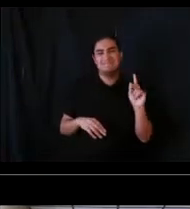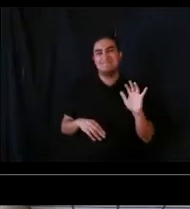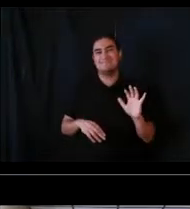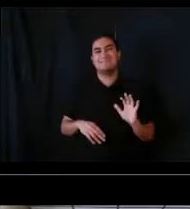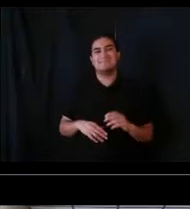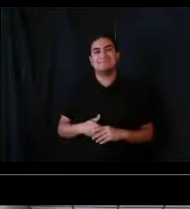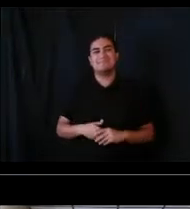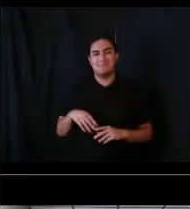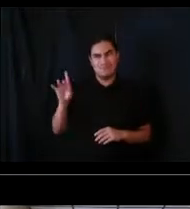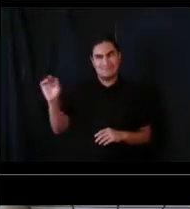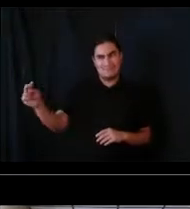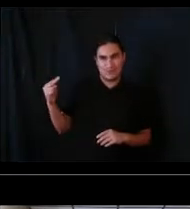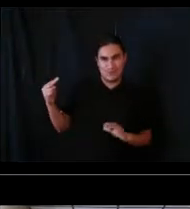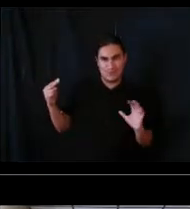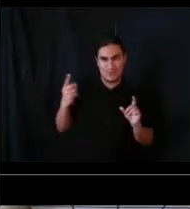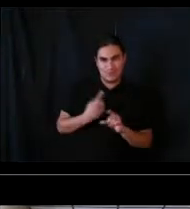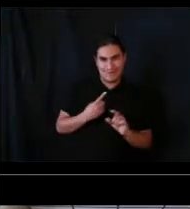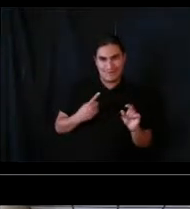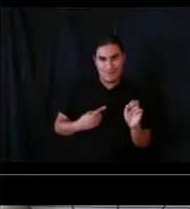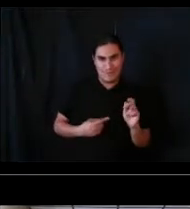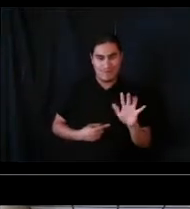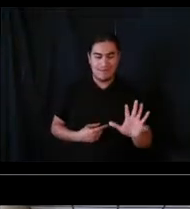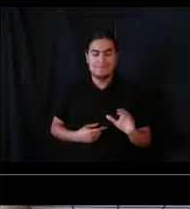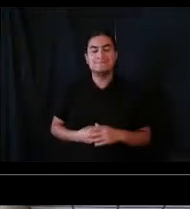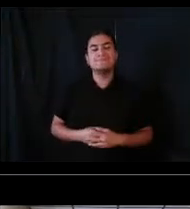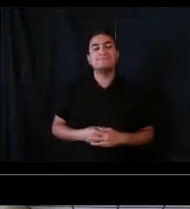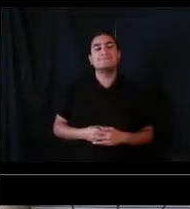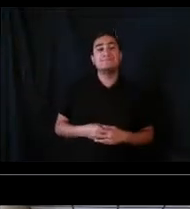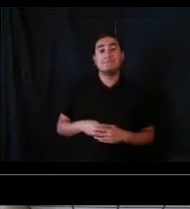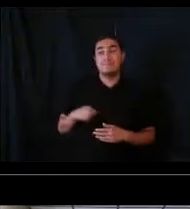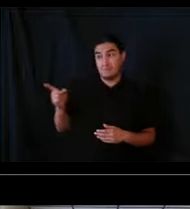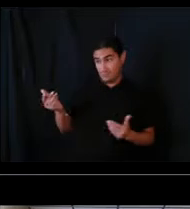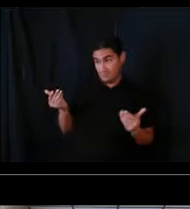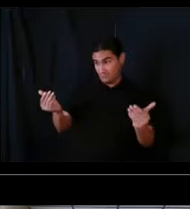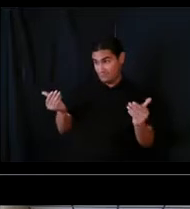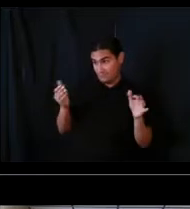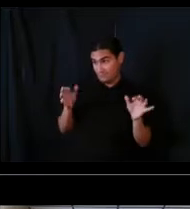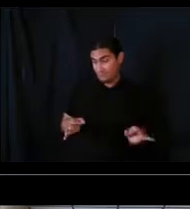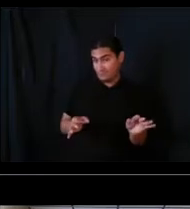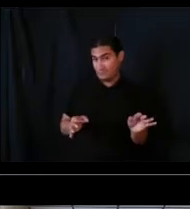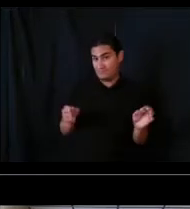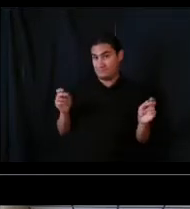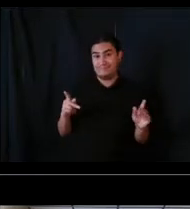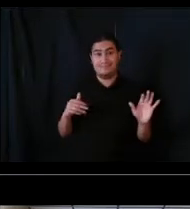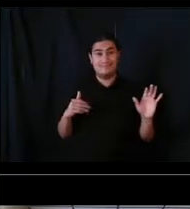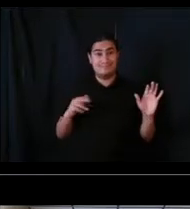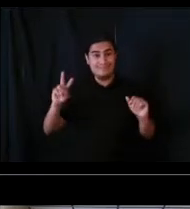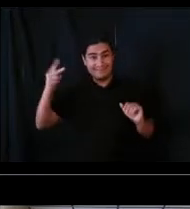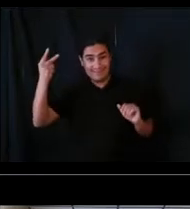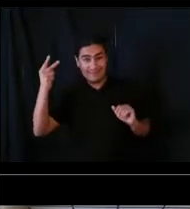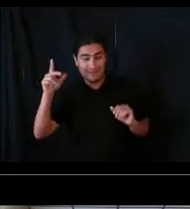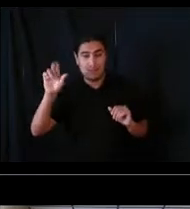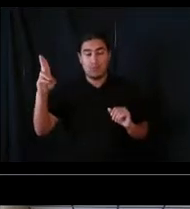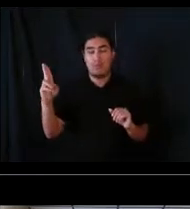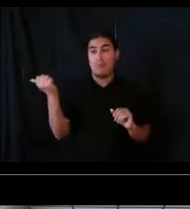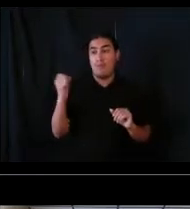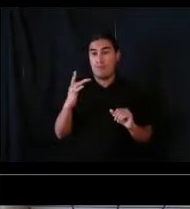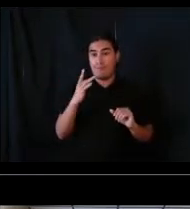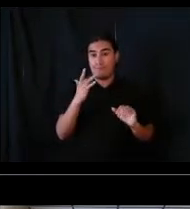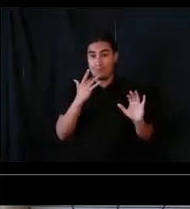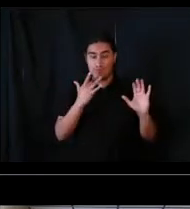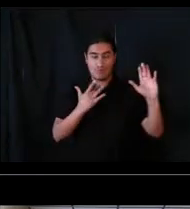he did look at me right okay uh do you make the motion thank you do i have a second commissioner liu all those in favor